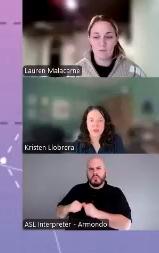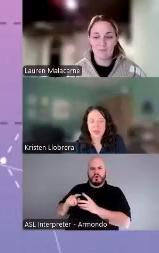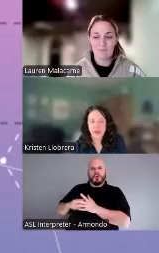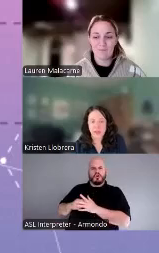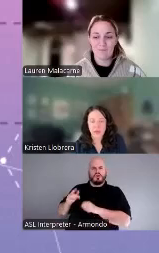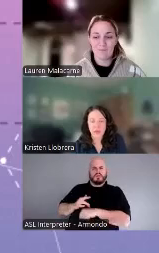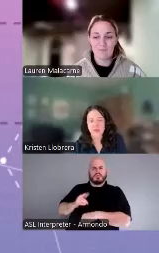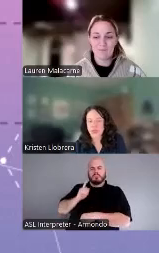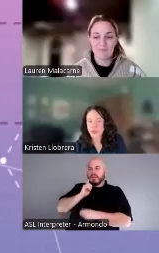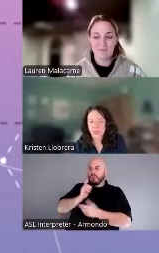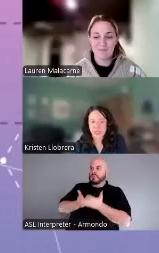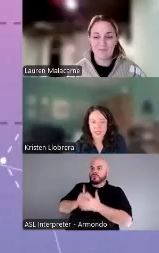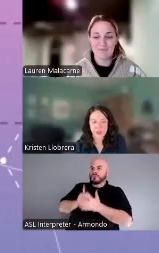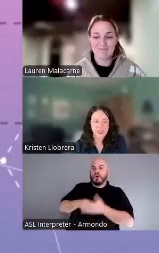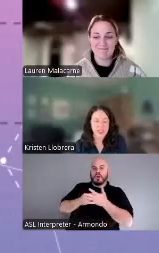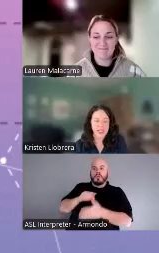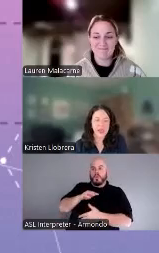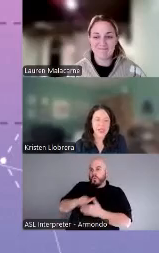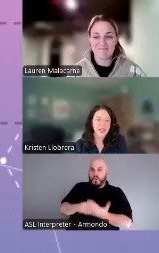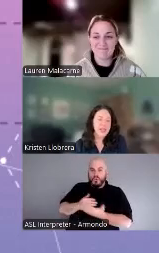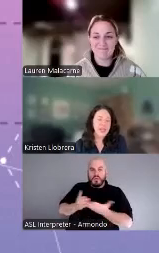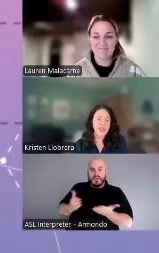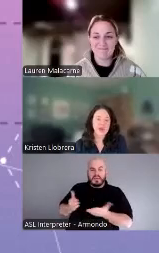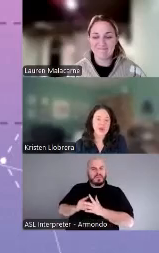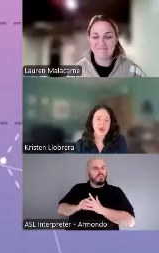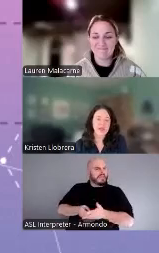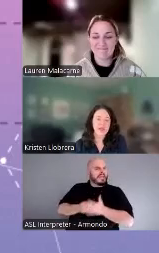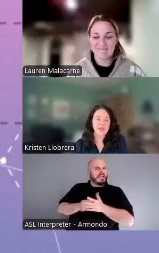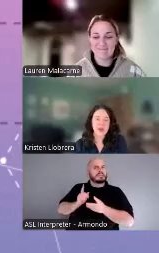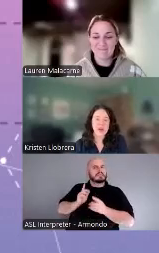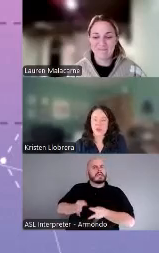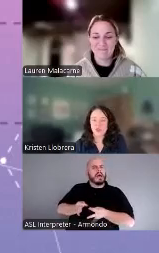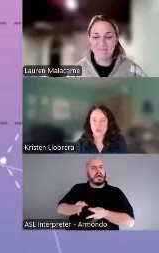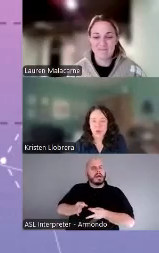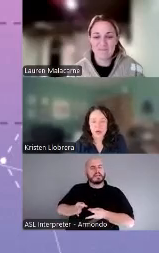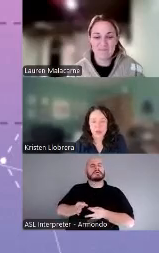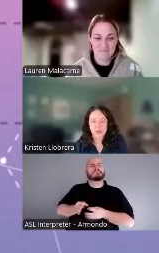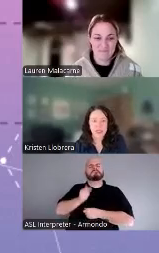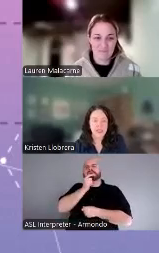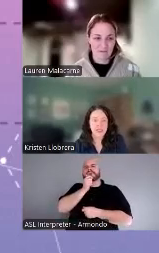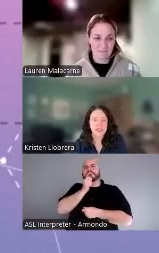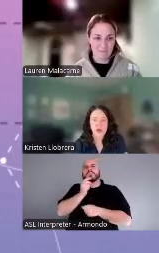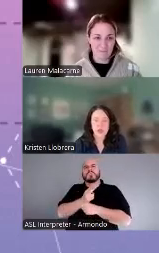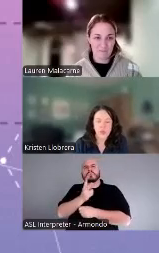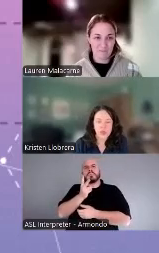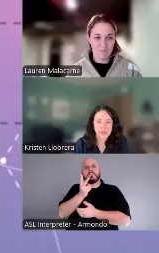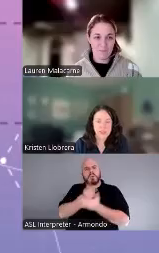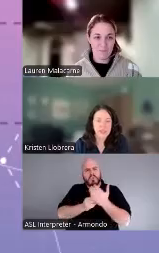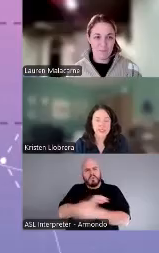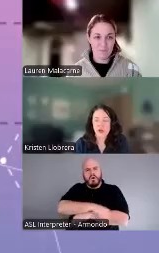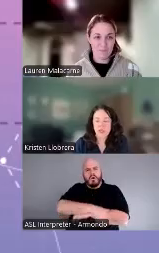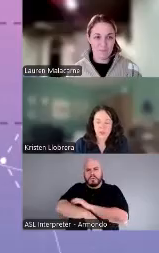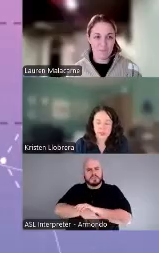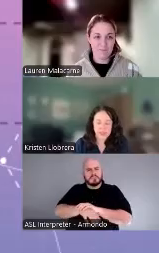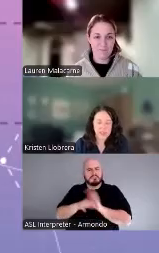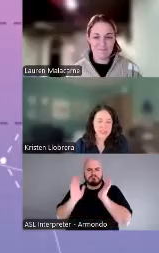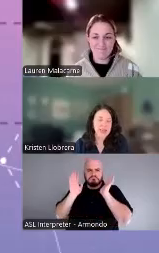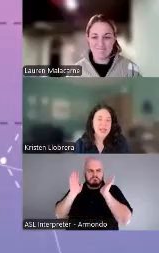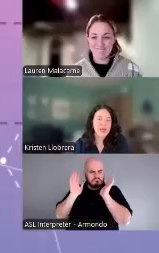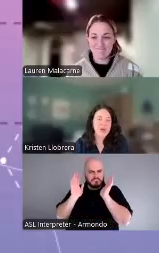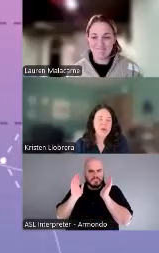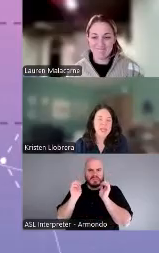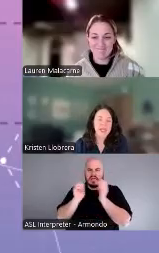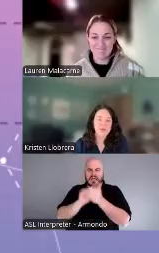the whole thing off where at the very beginning you decide, I am going to use both arms and that's all I want to